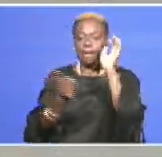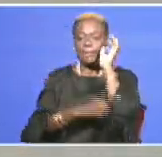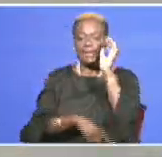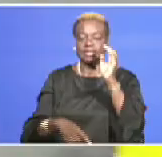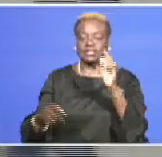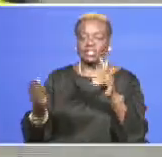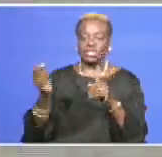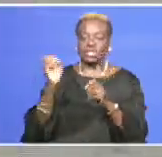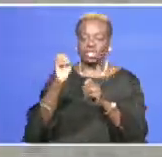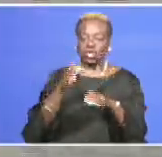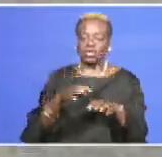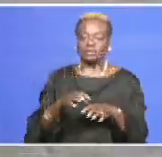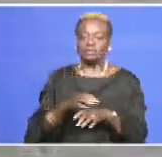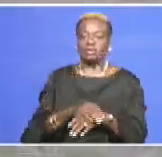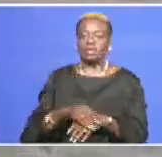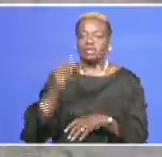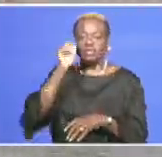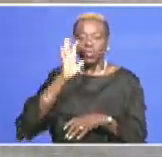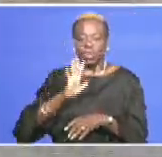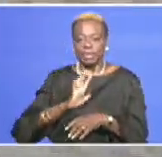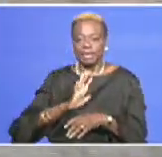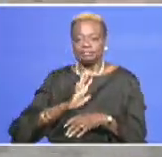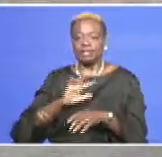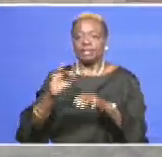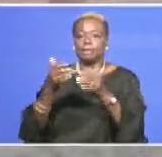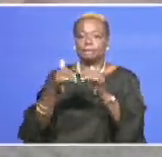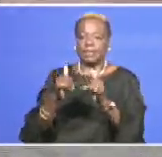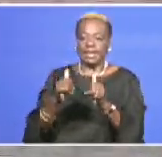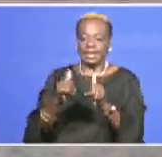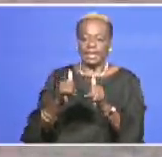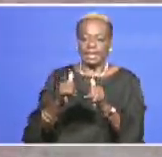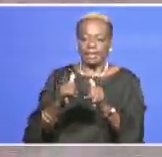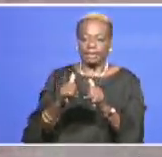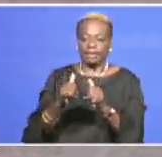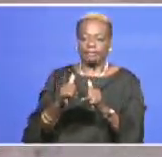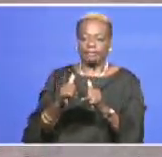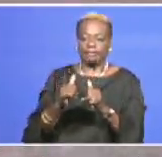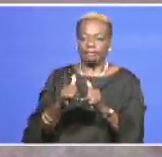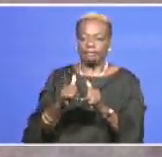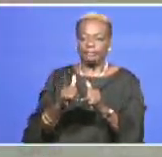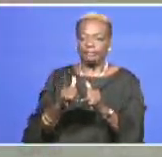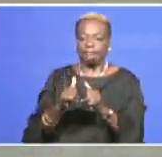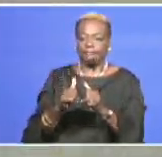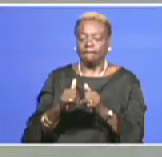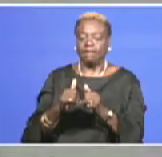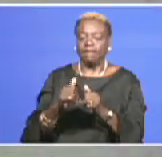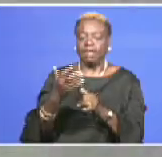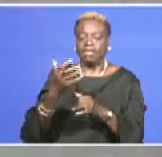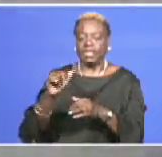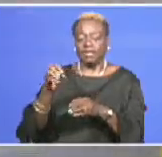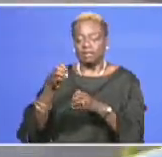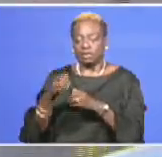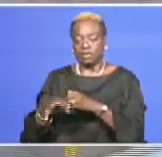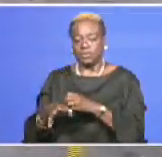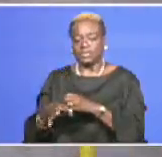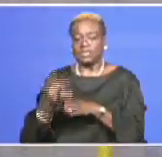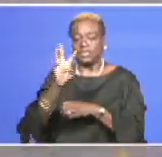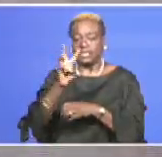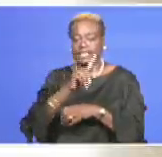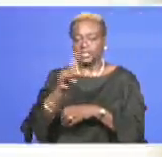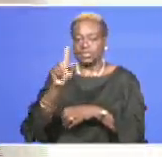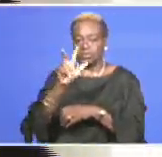Now, unlike the men, the women playing in a round-robin format, they drew the host right out of the gate and ended up losing